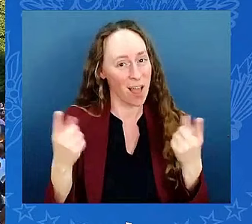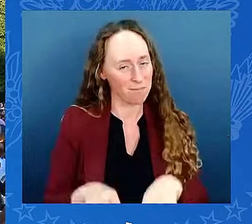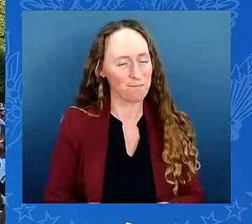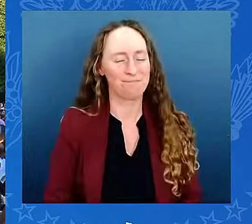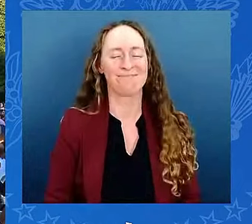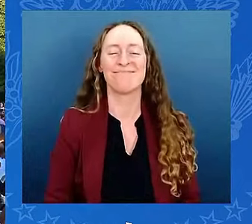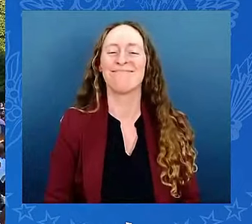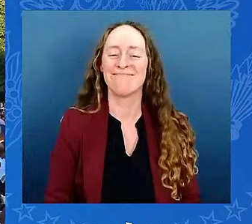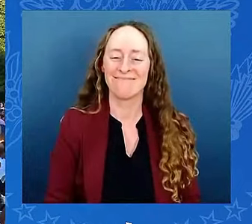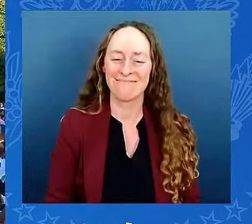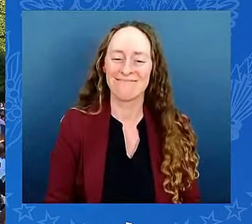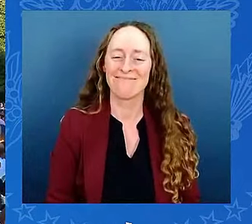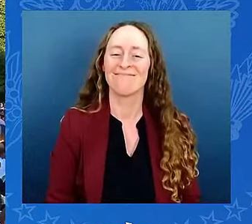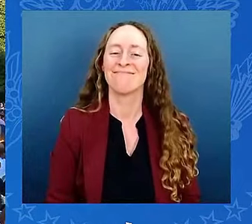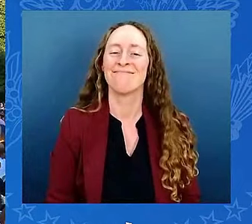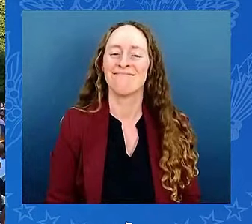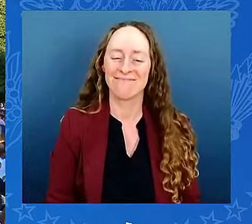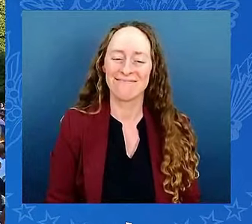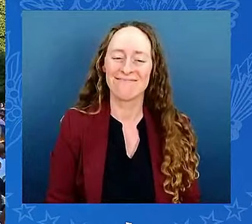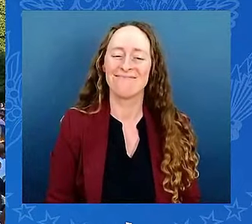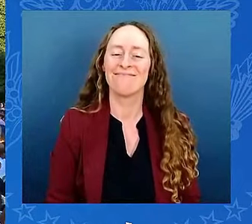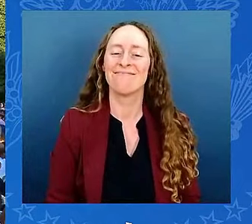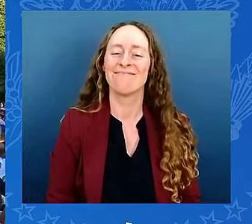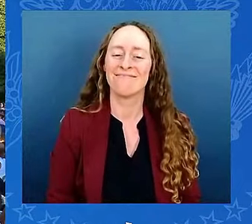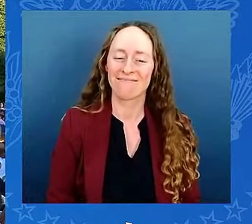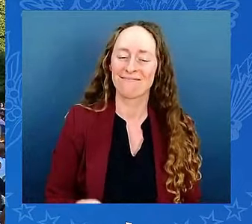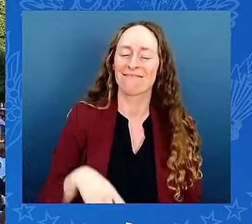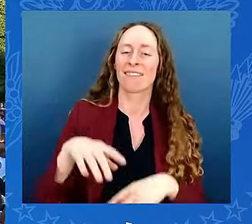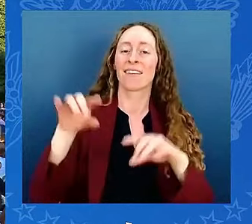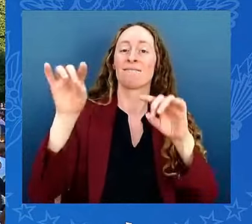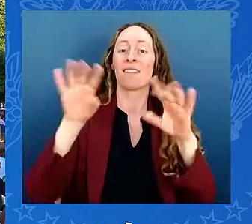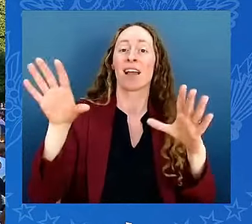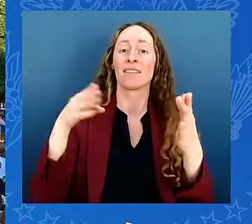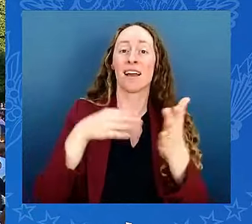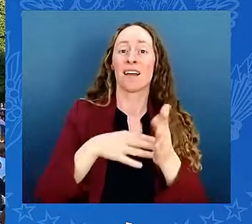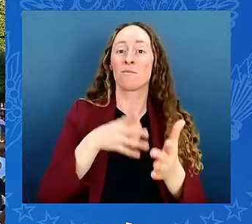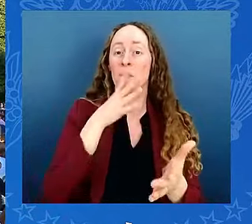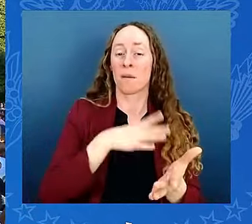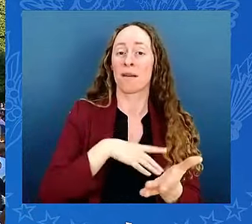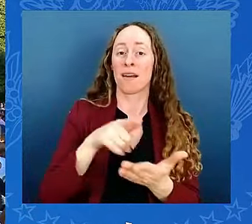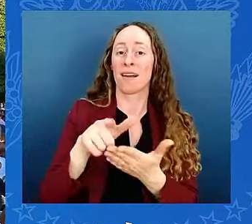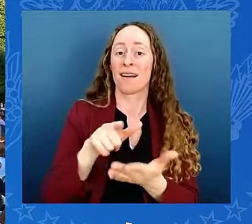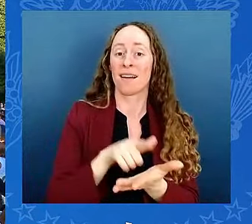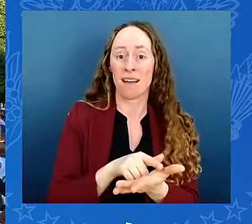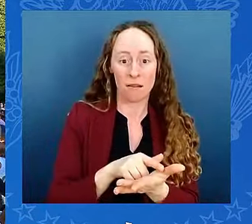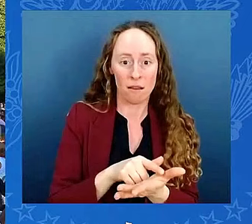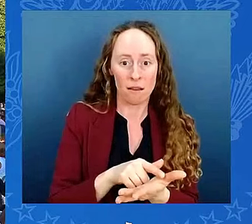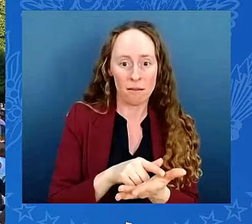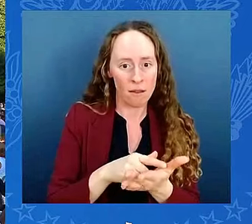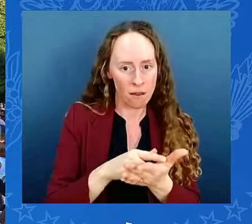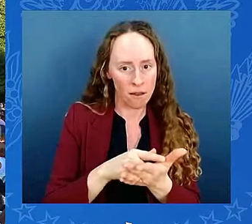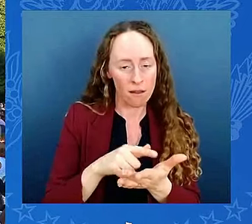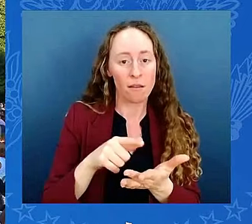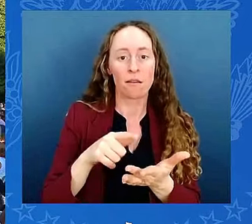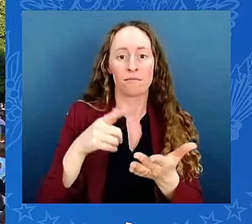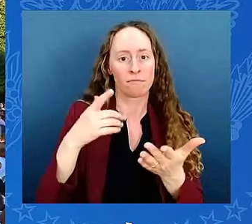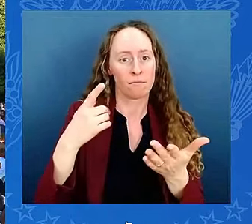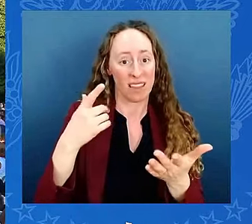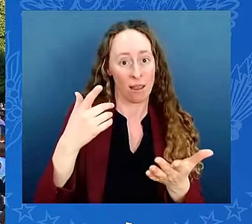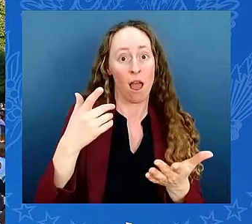The Violence Against Women Act broke the dam of congressional and cultural resistance, brought this hidden epidemic out of the